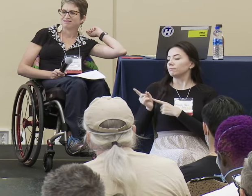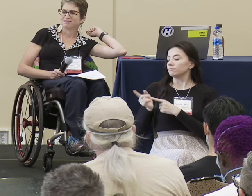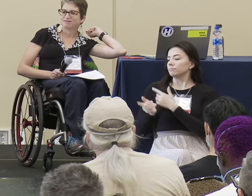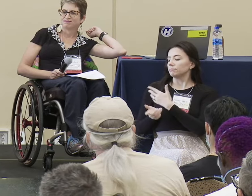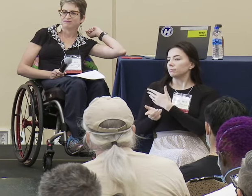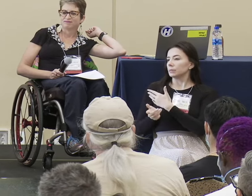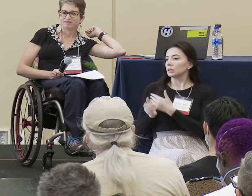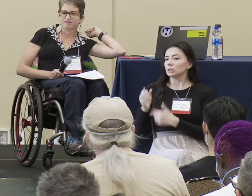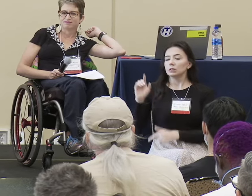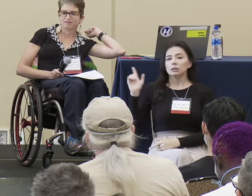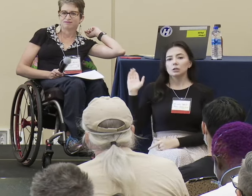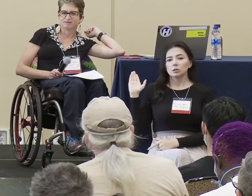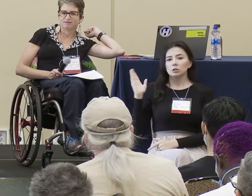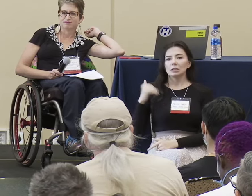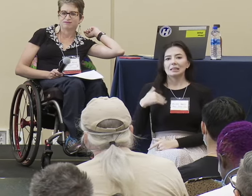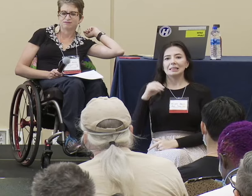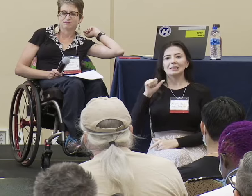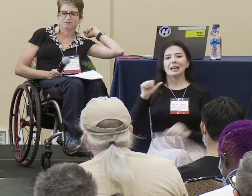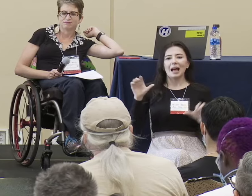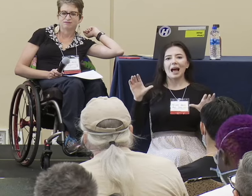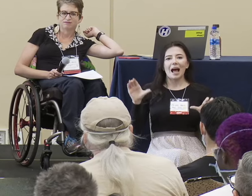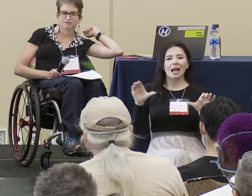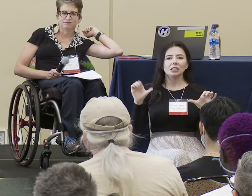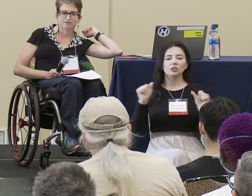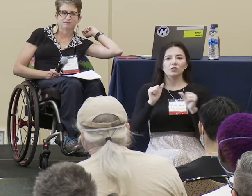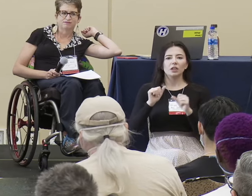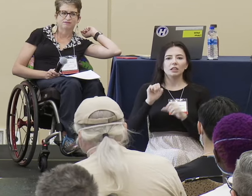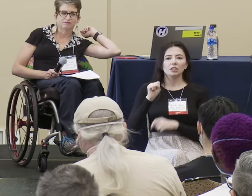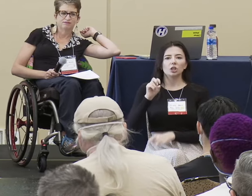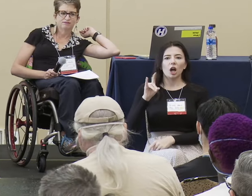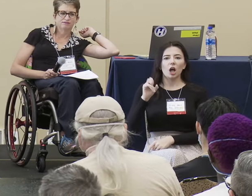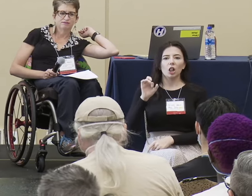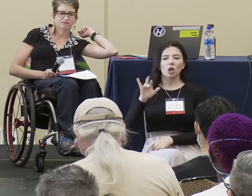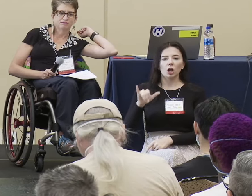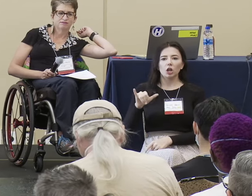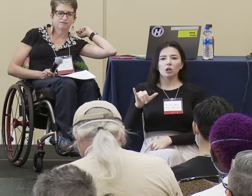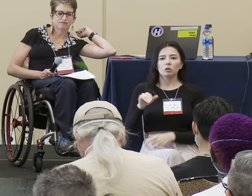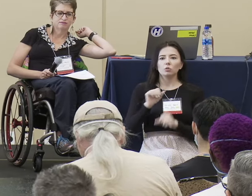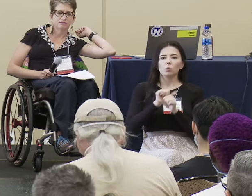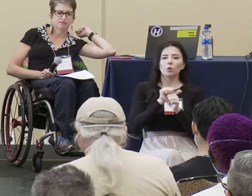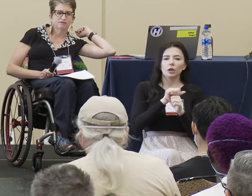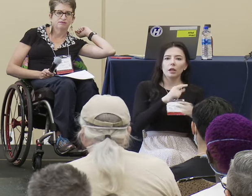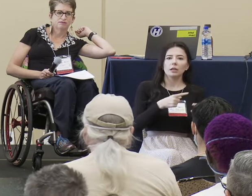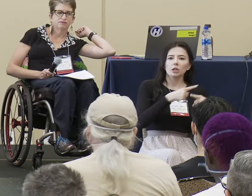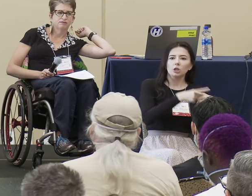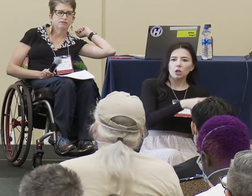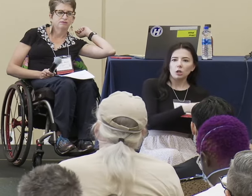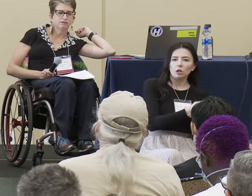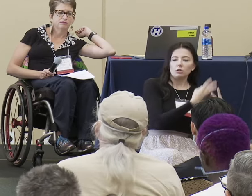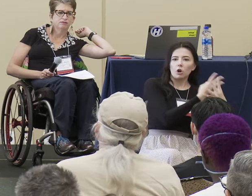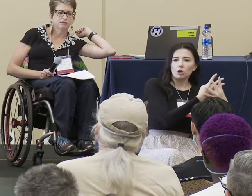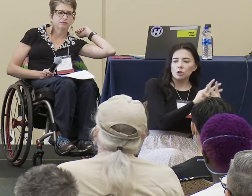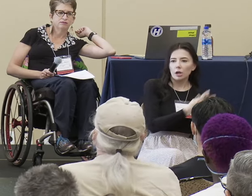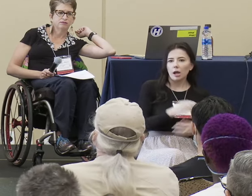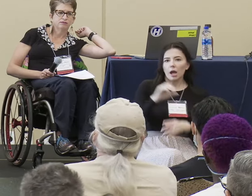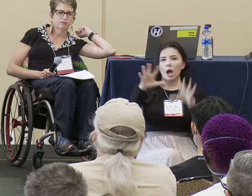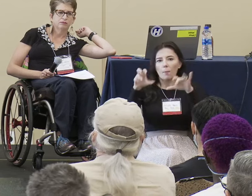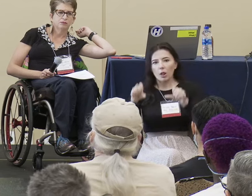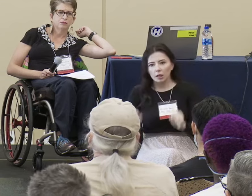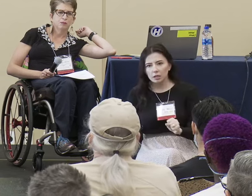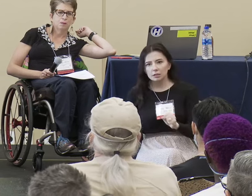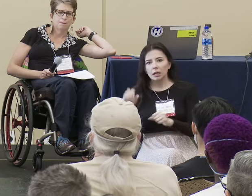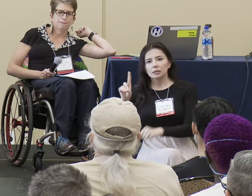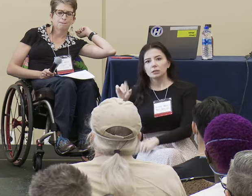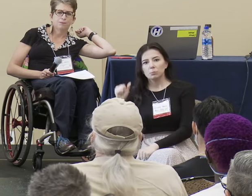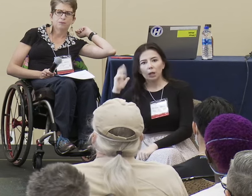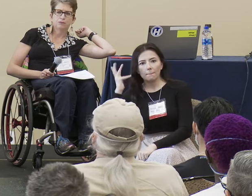Liat Ben-Moshe is an activist scholar working at the intersection of incarceration, abolition, and disability